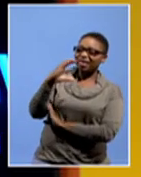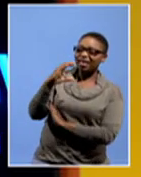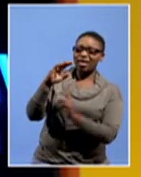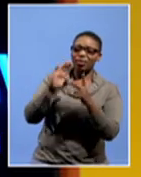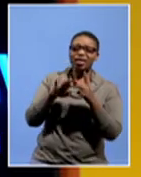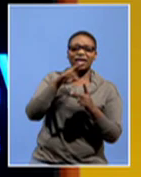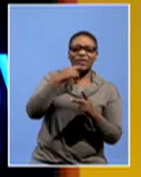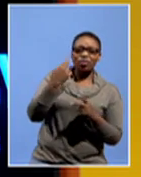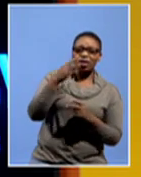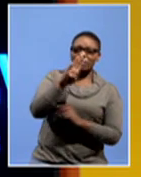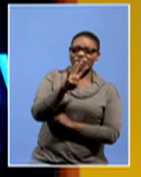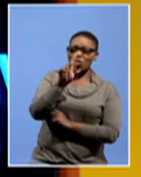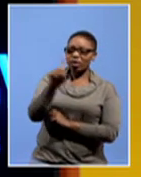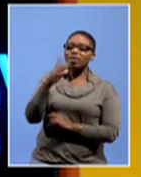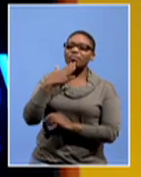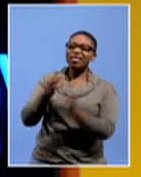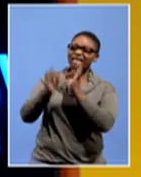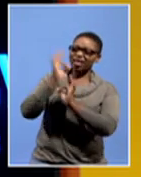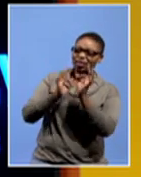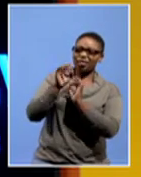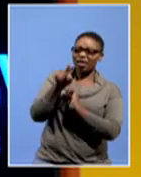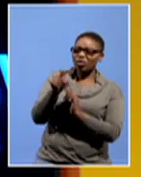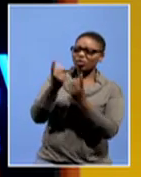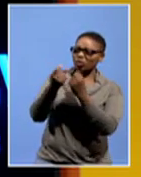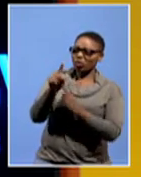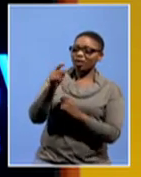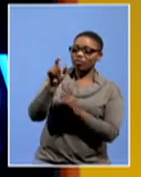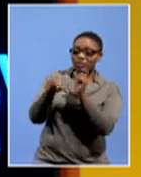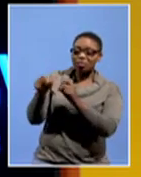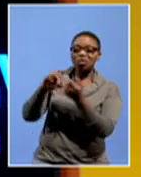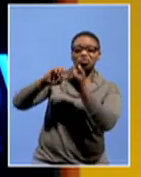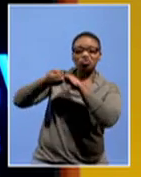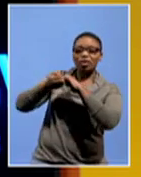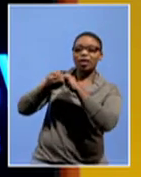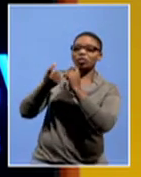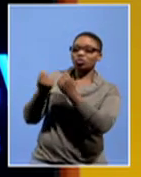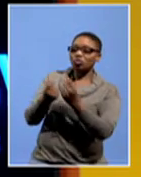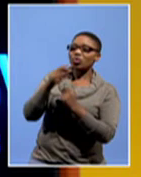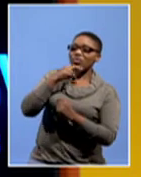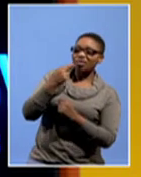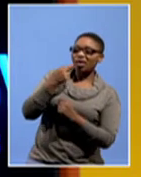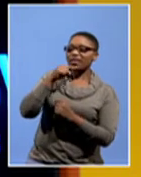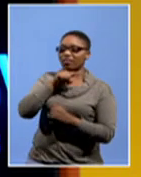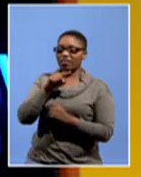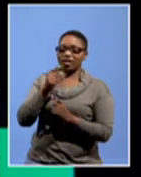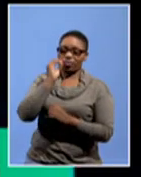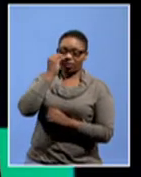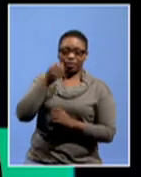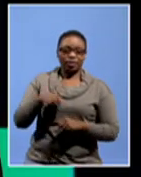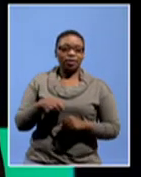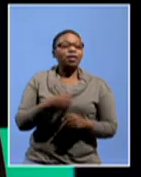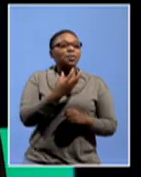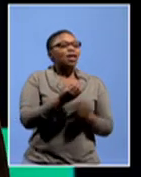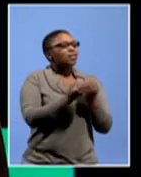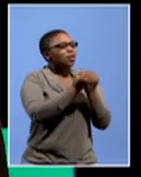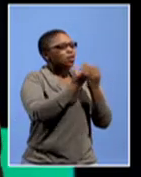411. Just break it down for us. What exactly can it do for people trying to make sense of what's real and what's not? So there are a number of